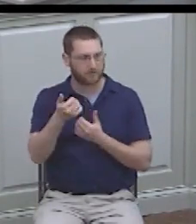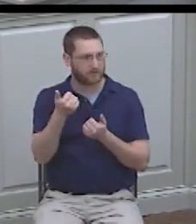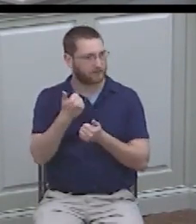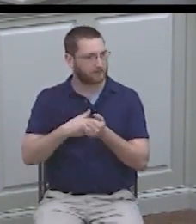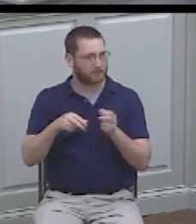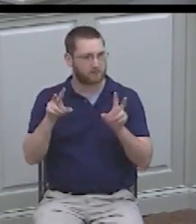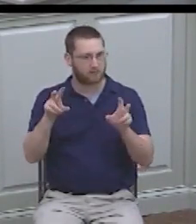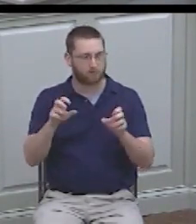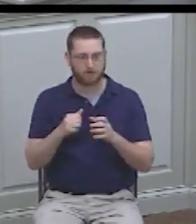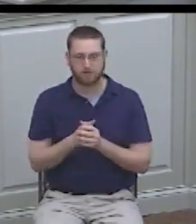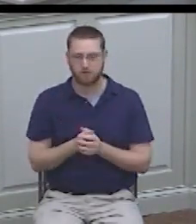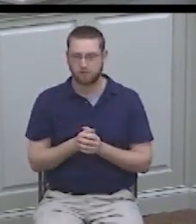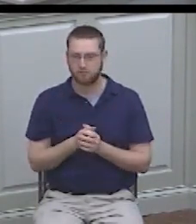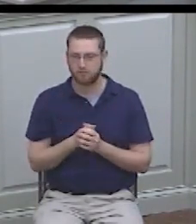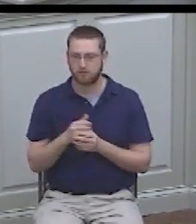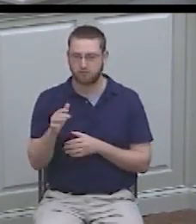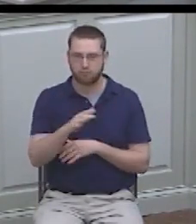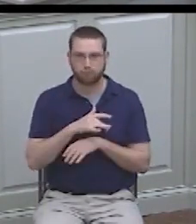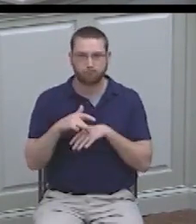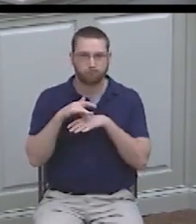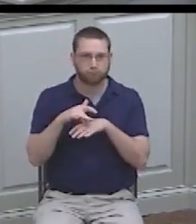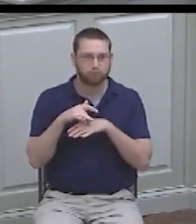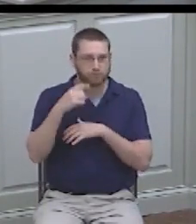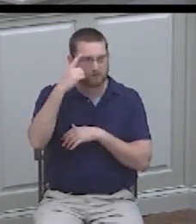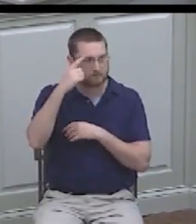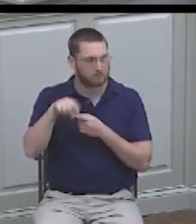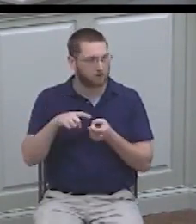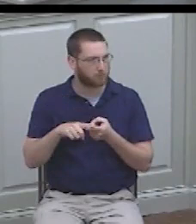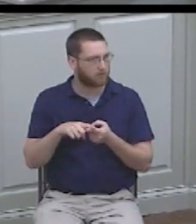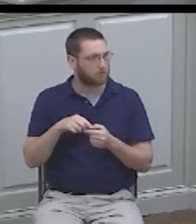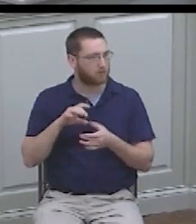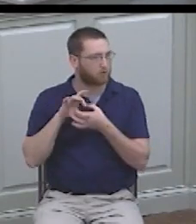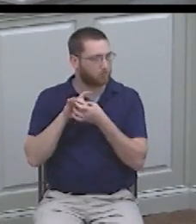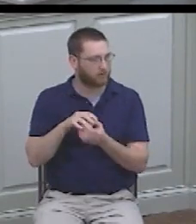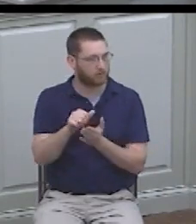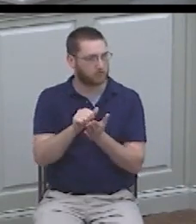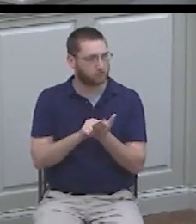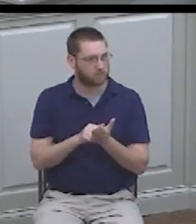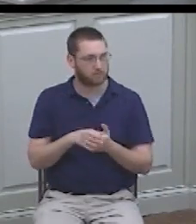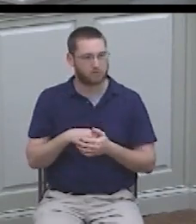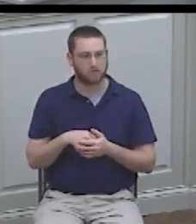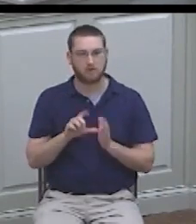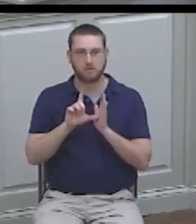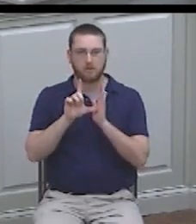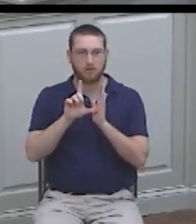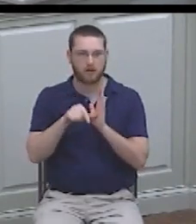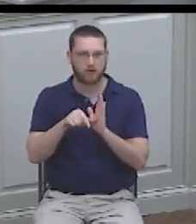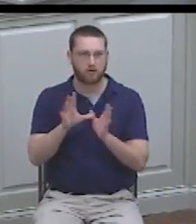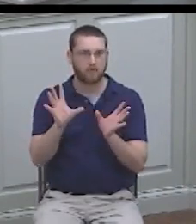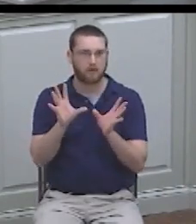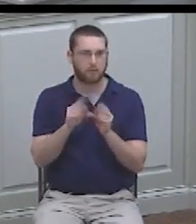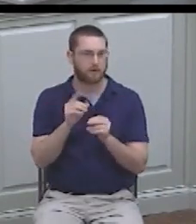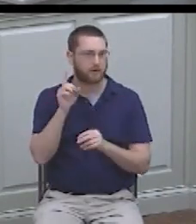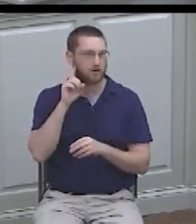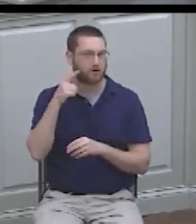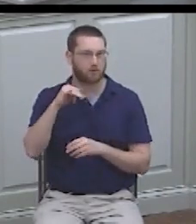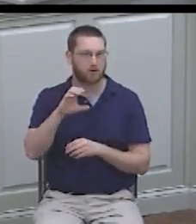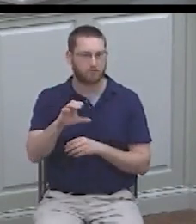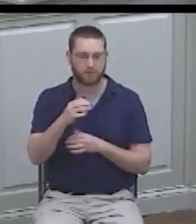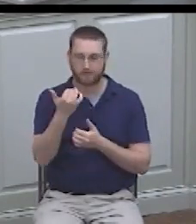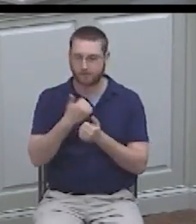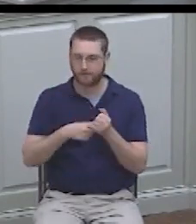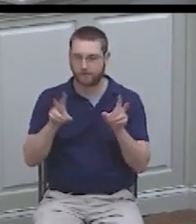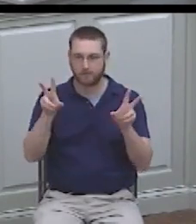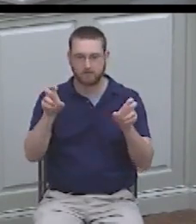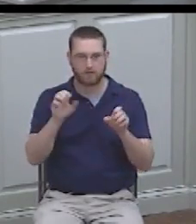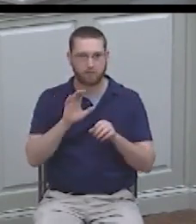topic that is on tonight's agenda. There will be an opportunity later on in the meeting for hear the public on any